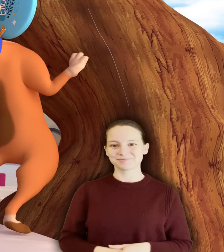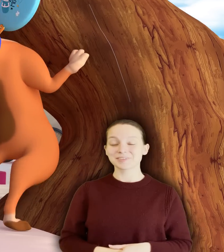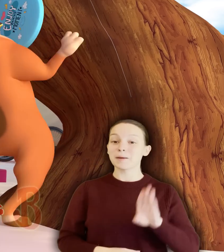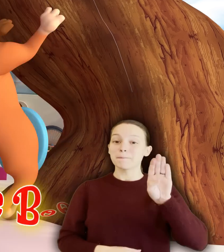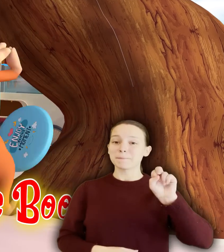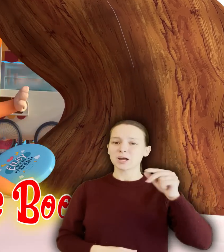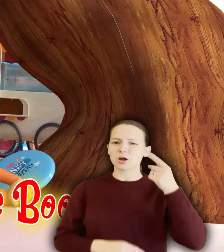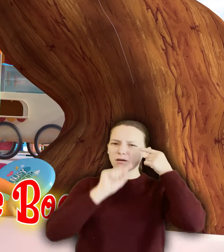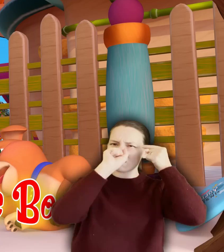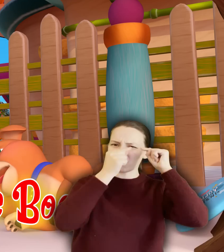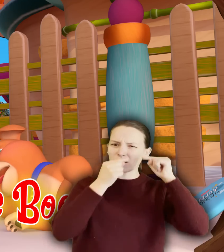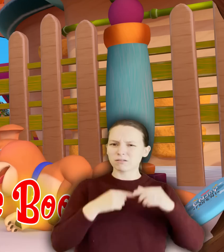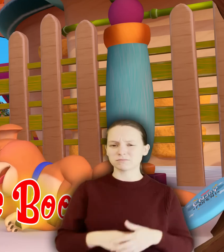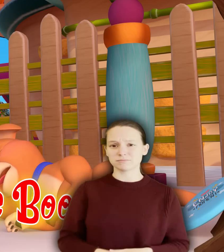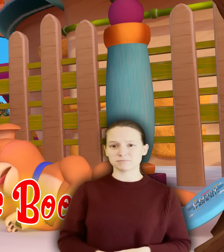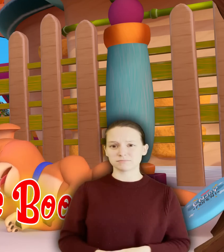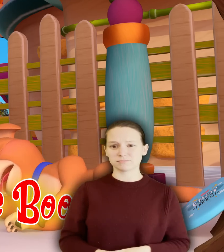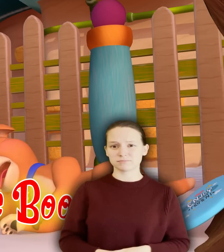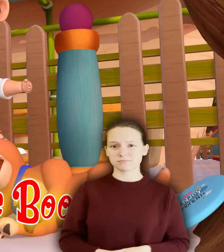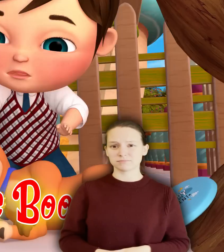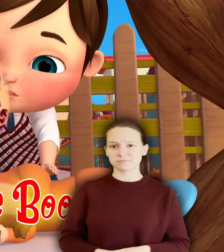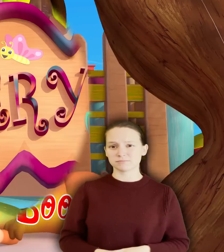.m Bingo has an